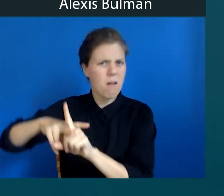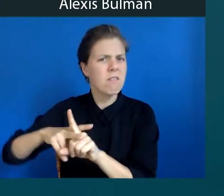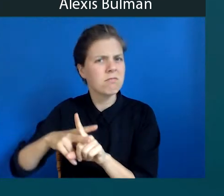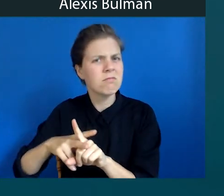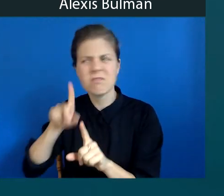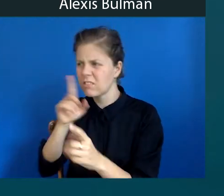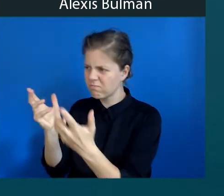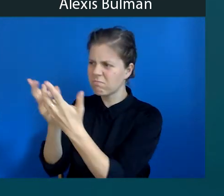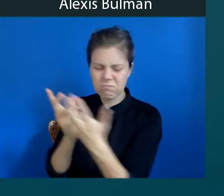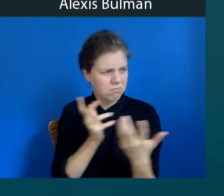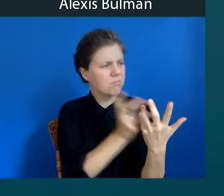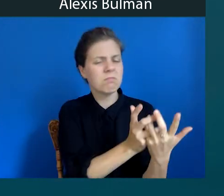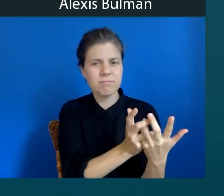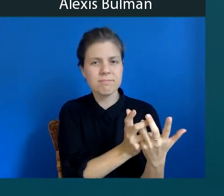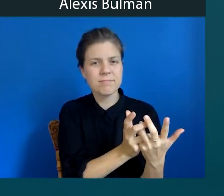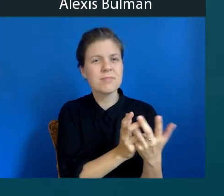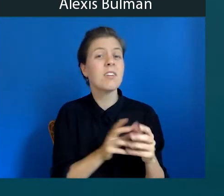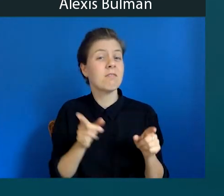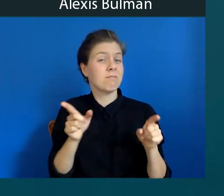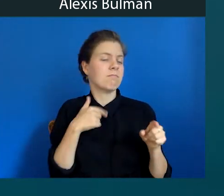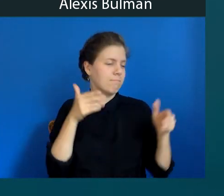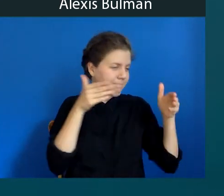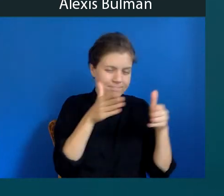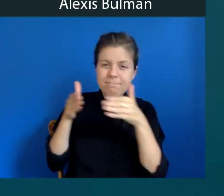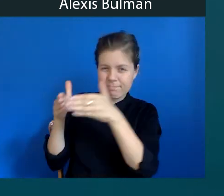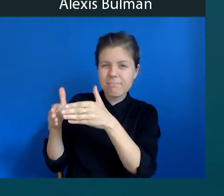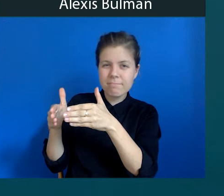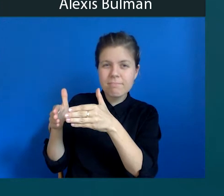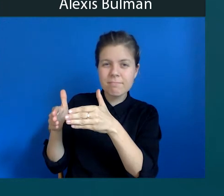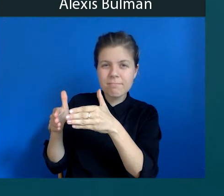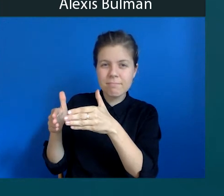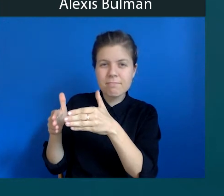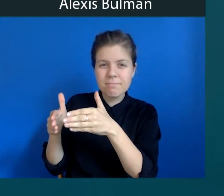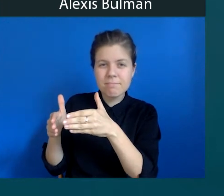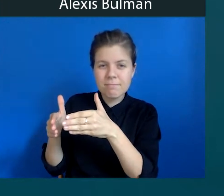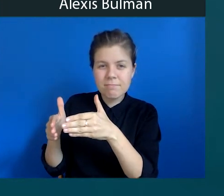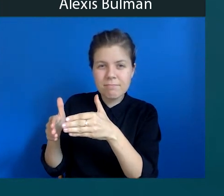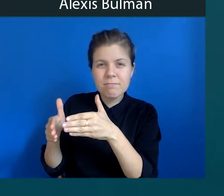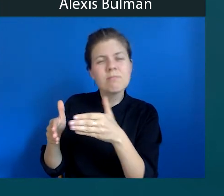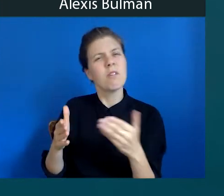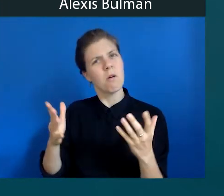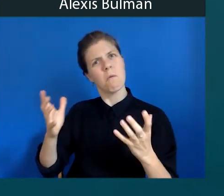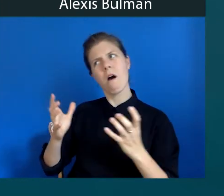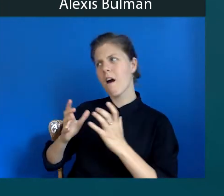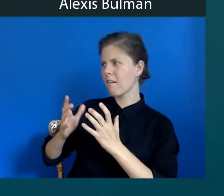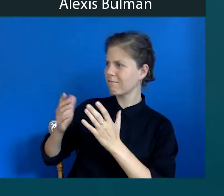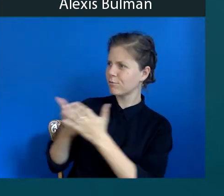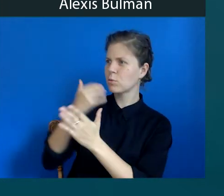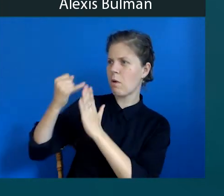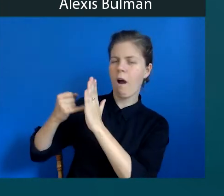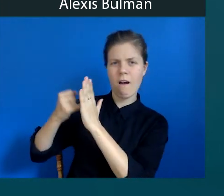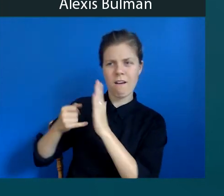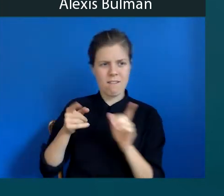focus on those two things and create artworks that would use those technologies.